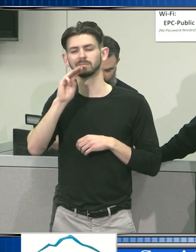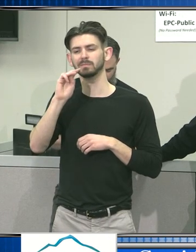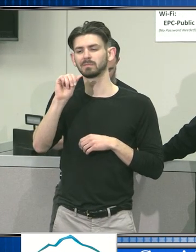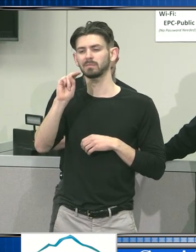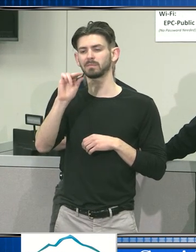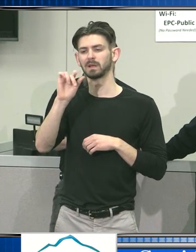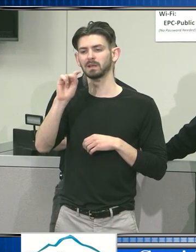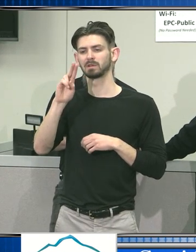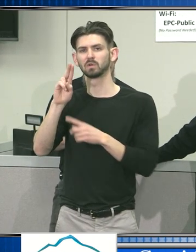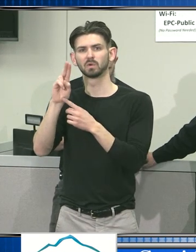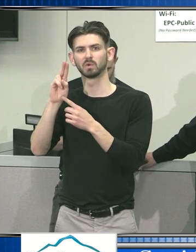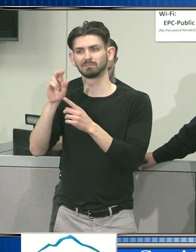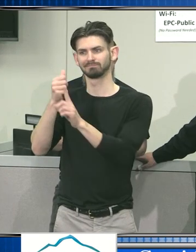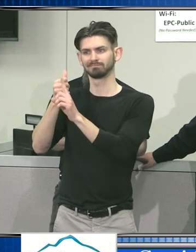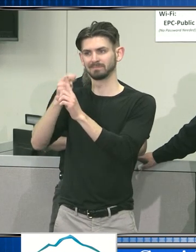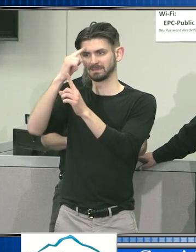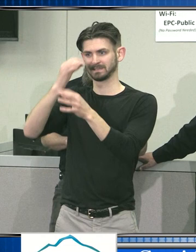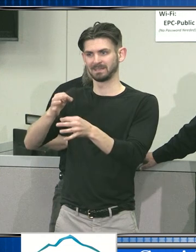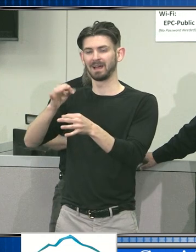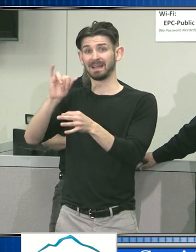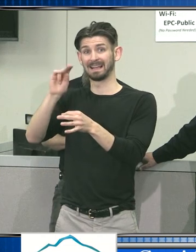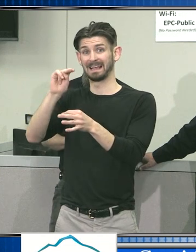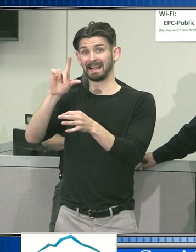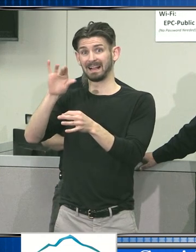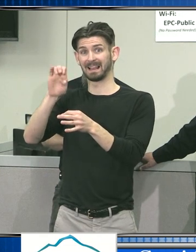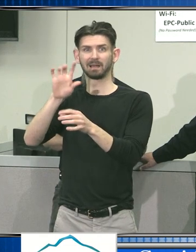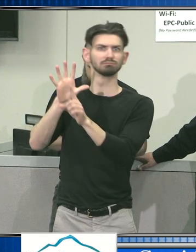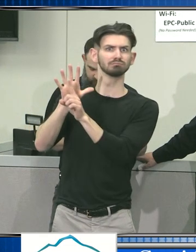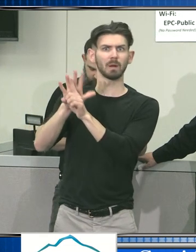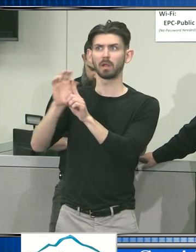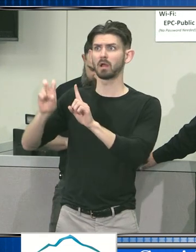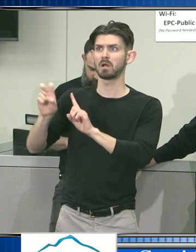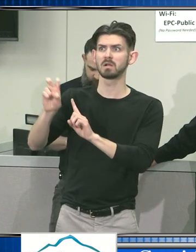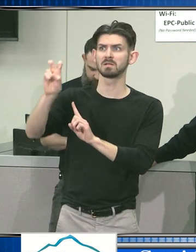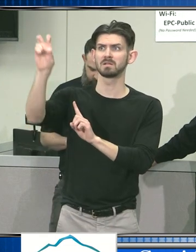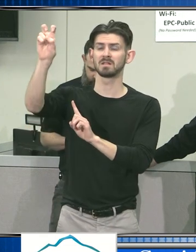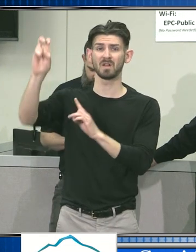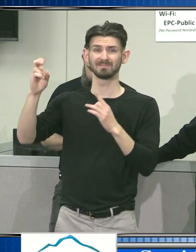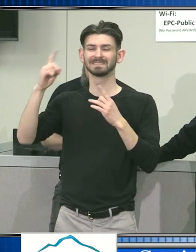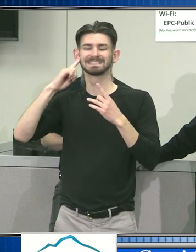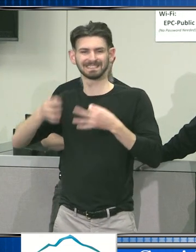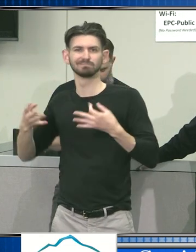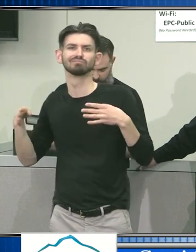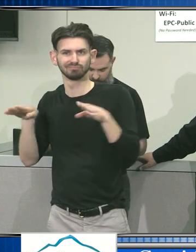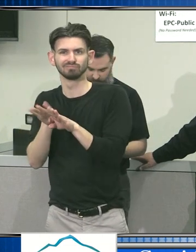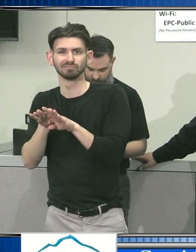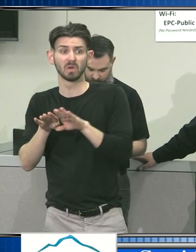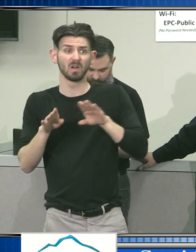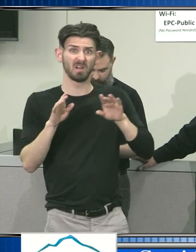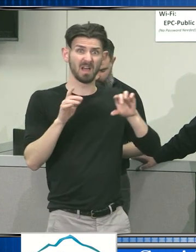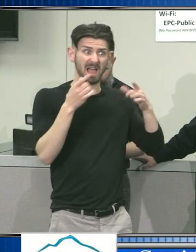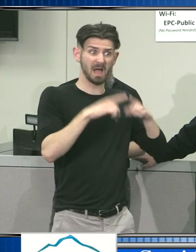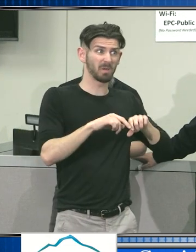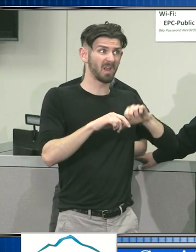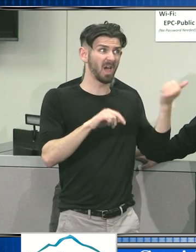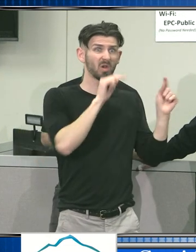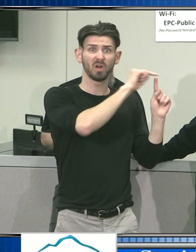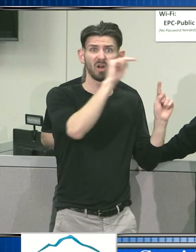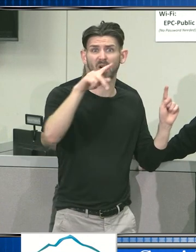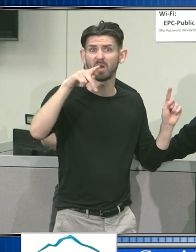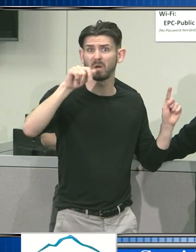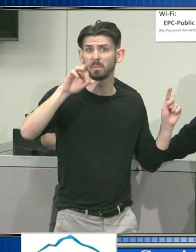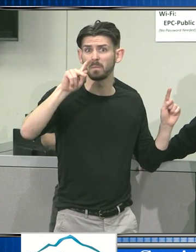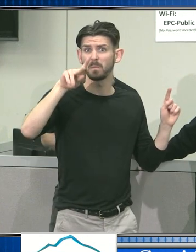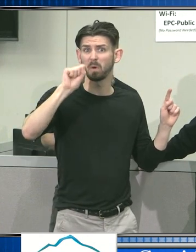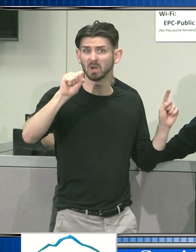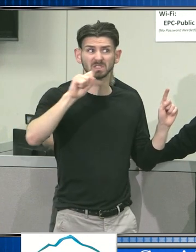Manitou Incline, is it possible that something similar to that could happen to Colorado Springs parks? As you know, at